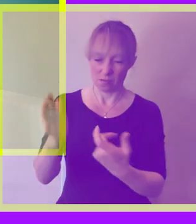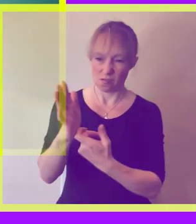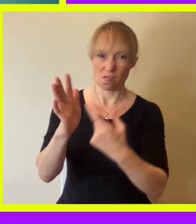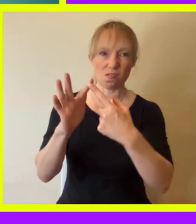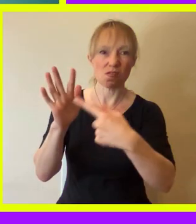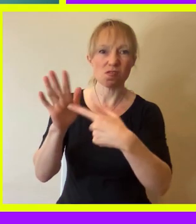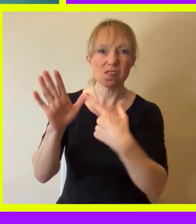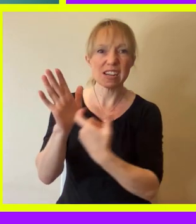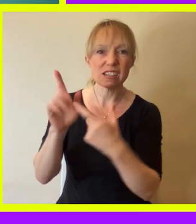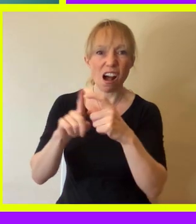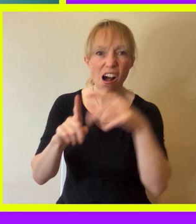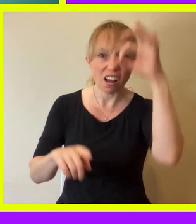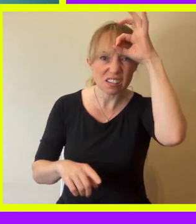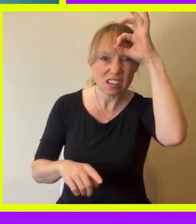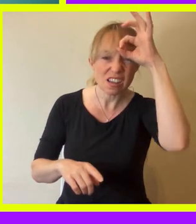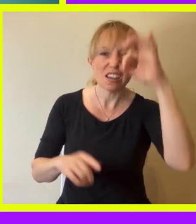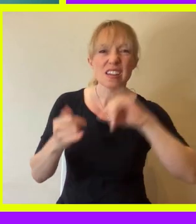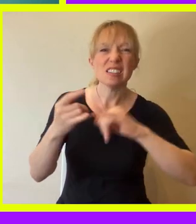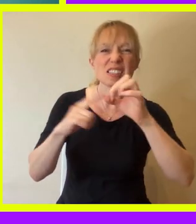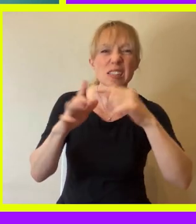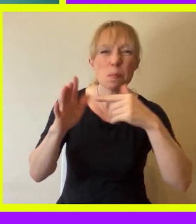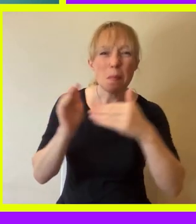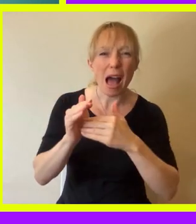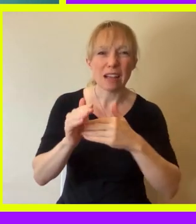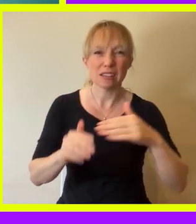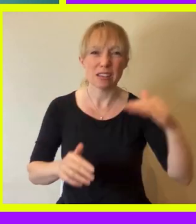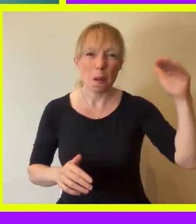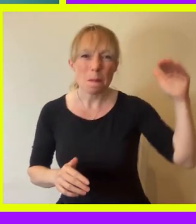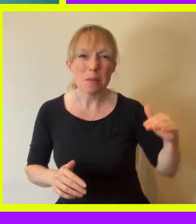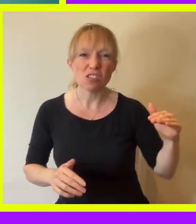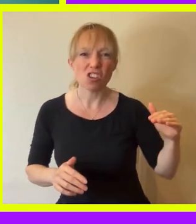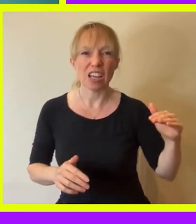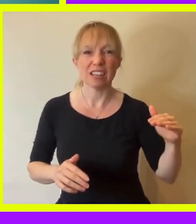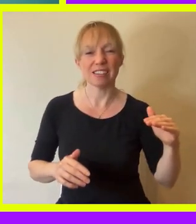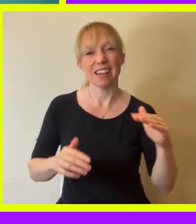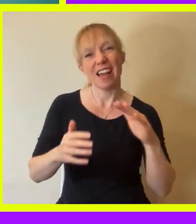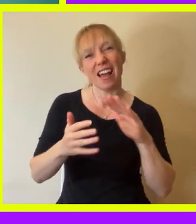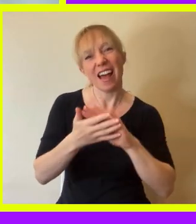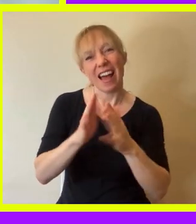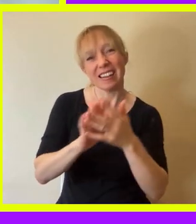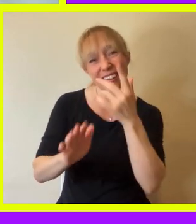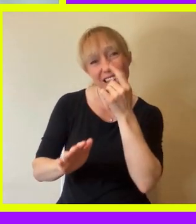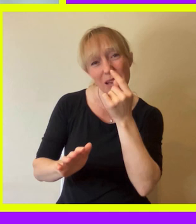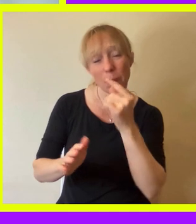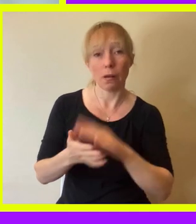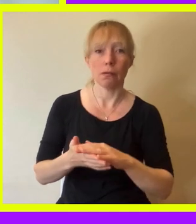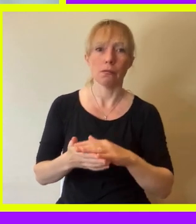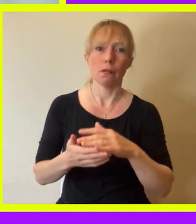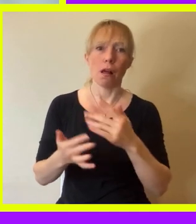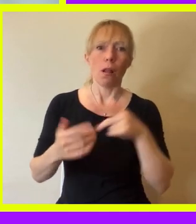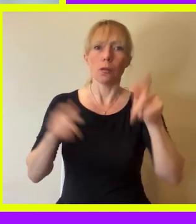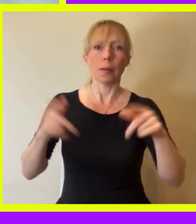Retard, spaz, midget, handy capable. A lot of people come up to me and